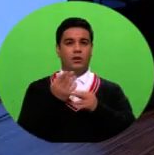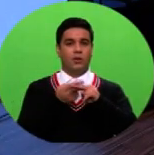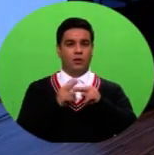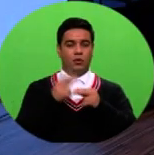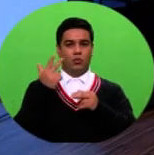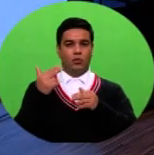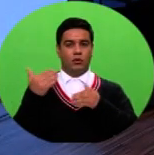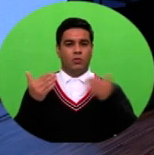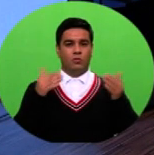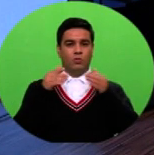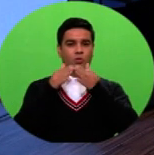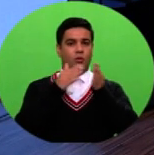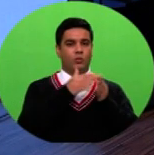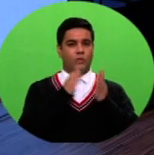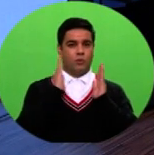yon-yoqlari bo'ladi.